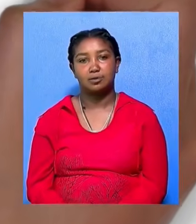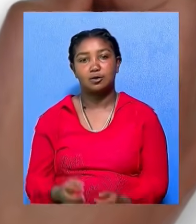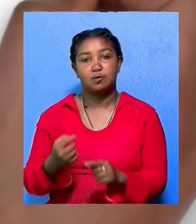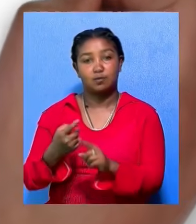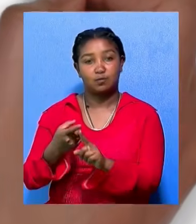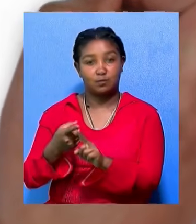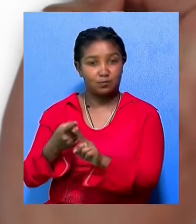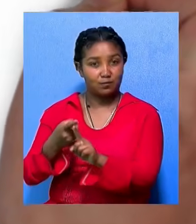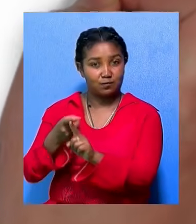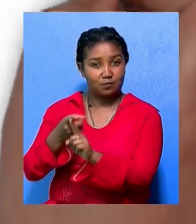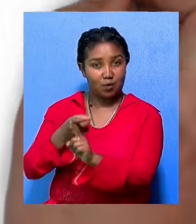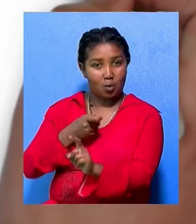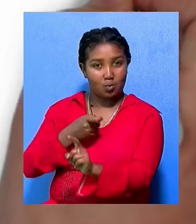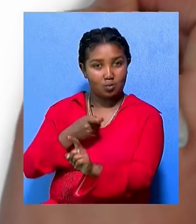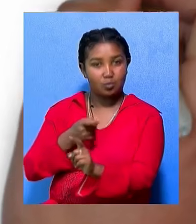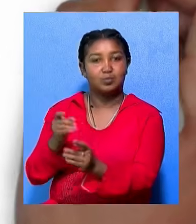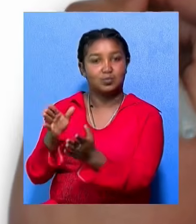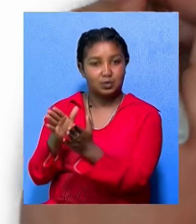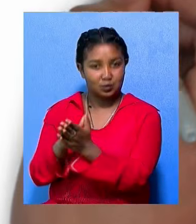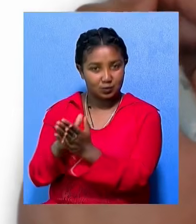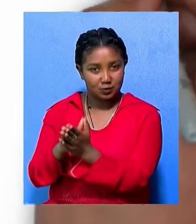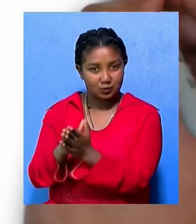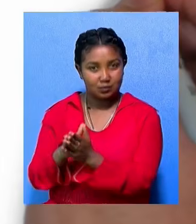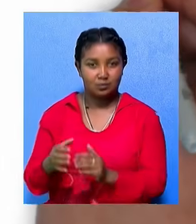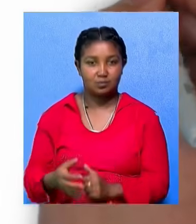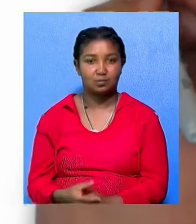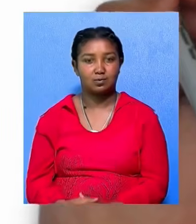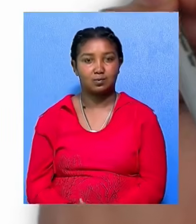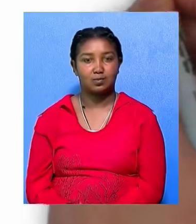from school.